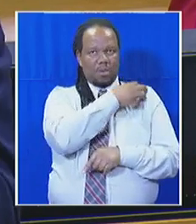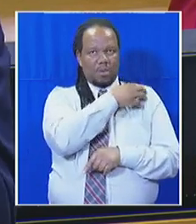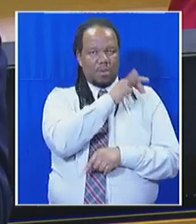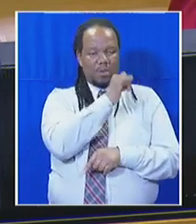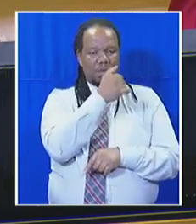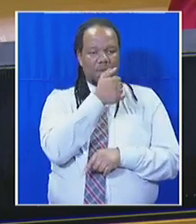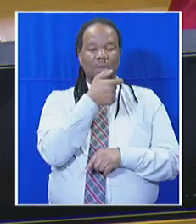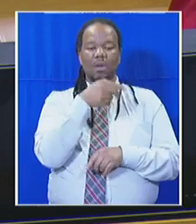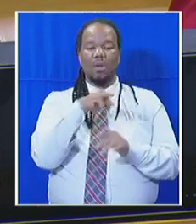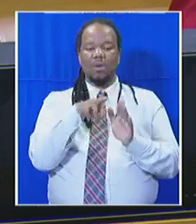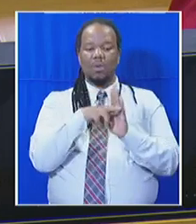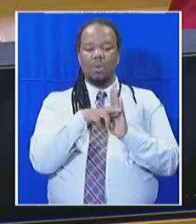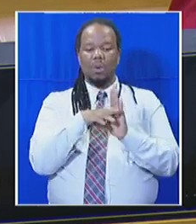rules